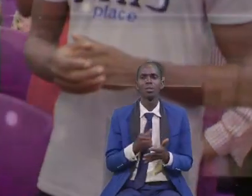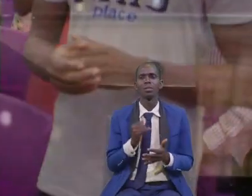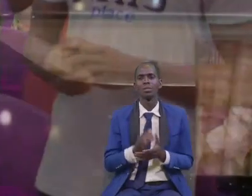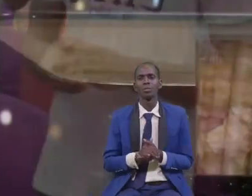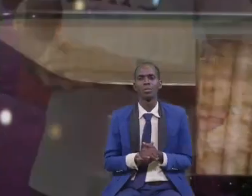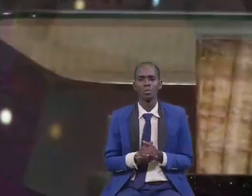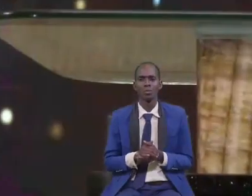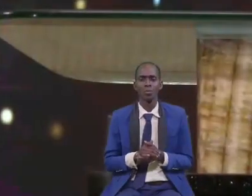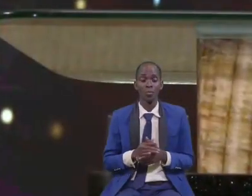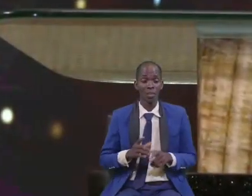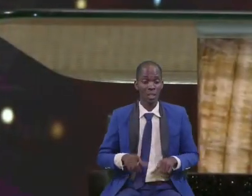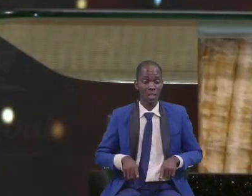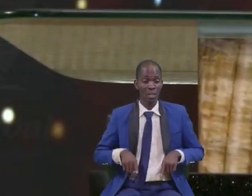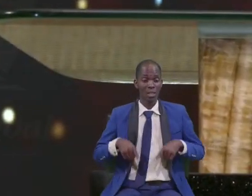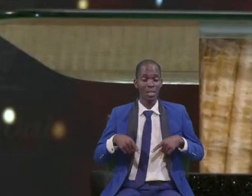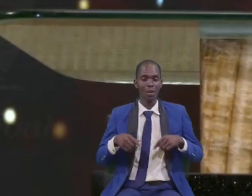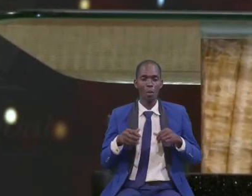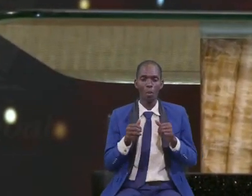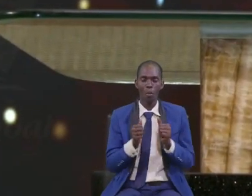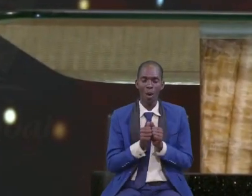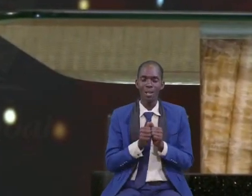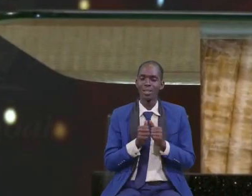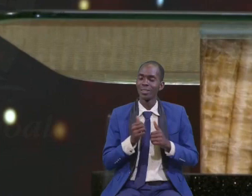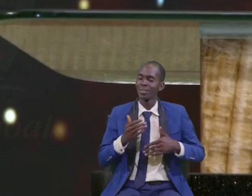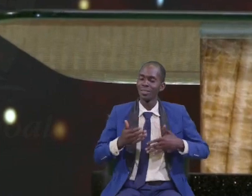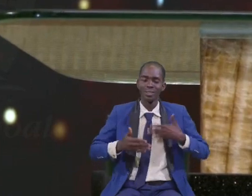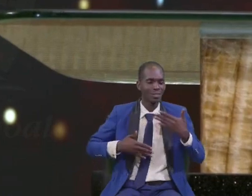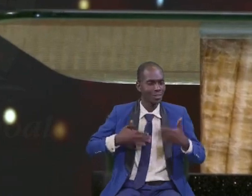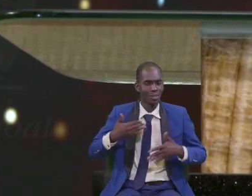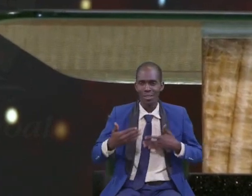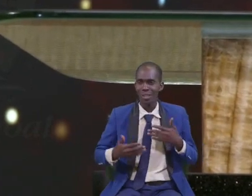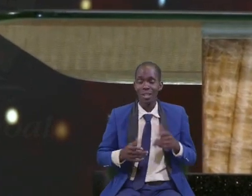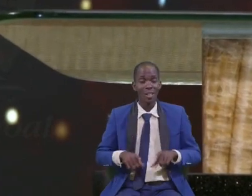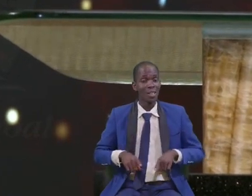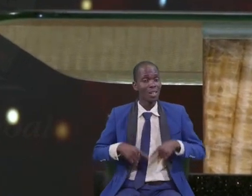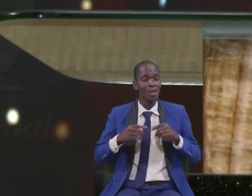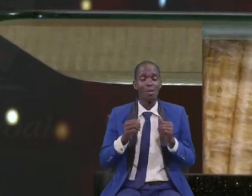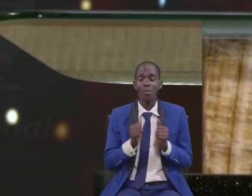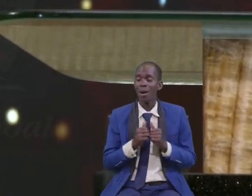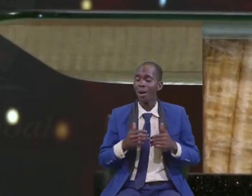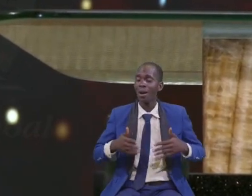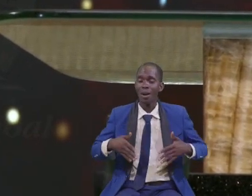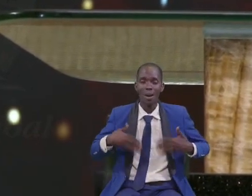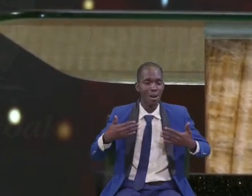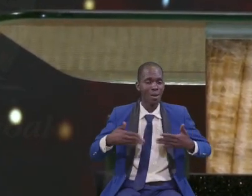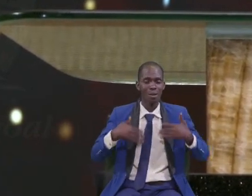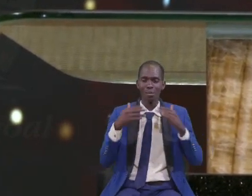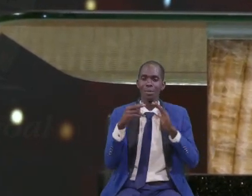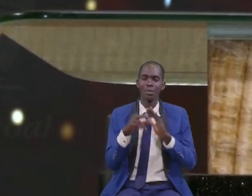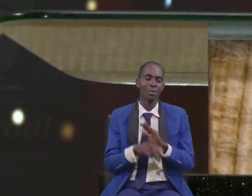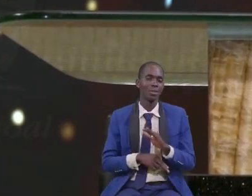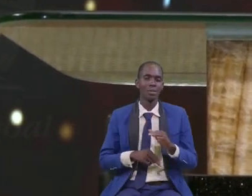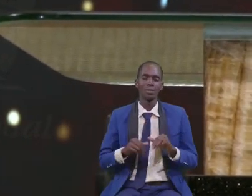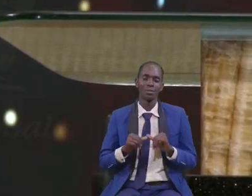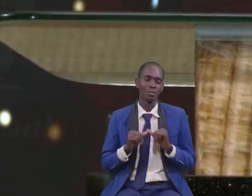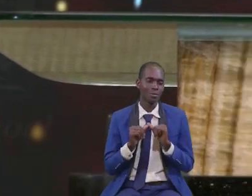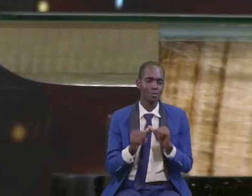Live with joy. Live with gladness and happiness.